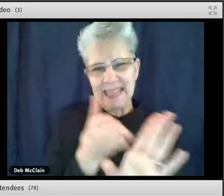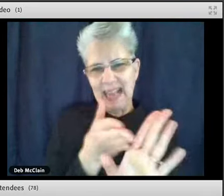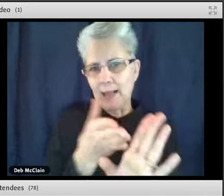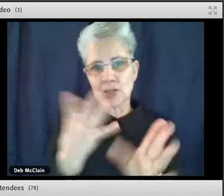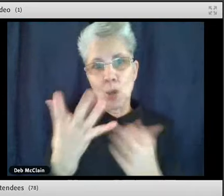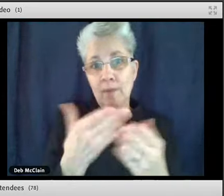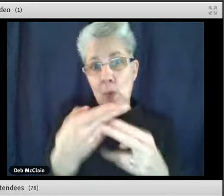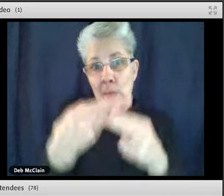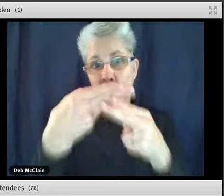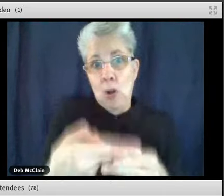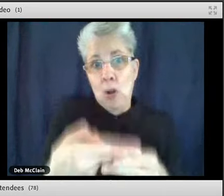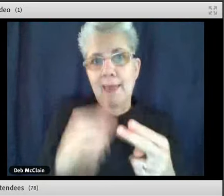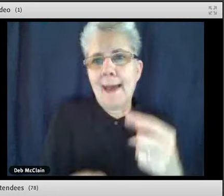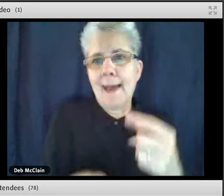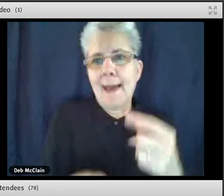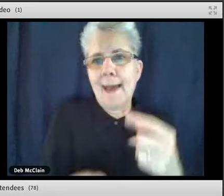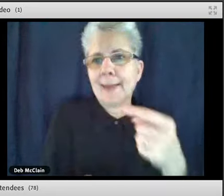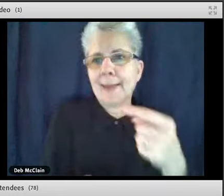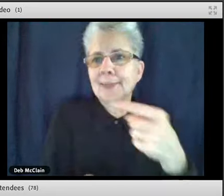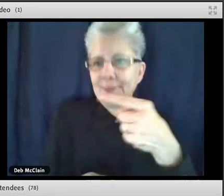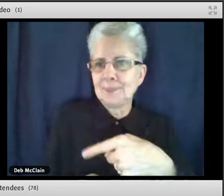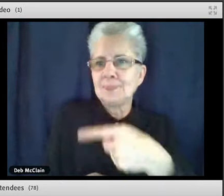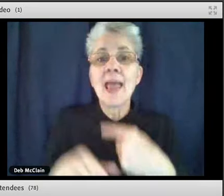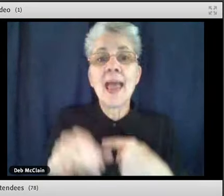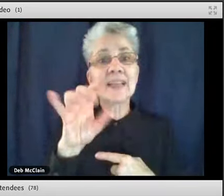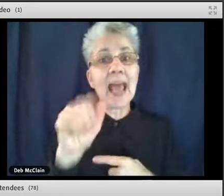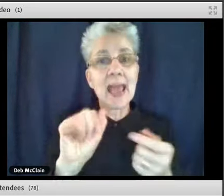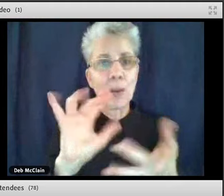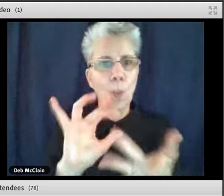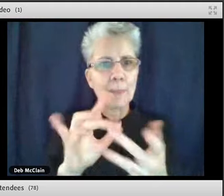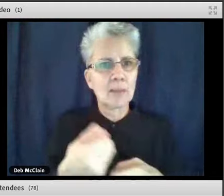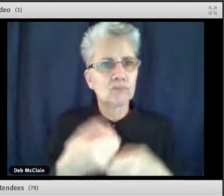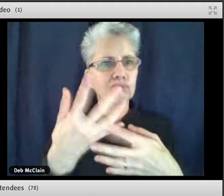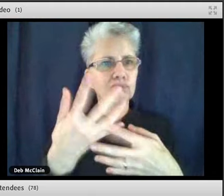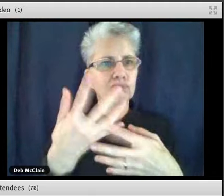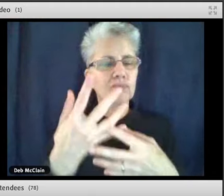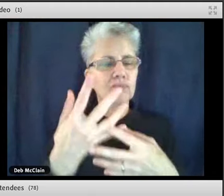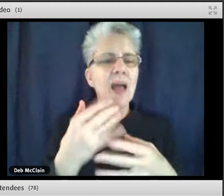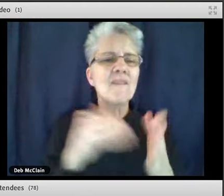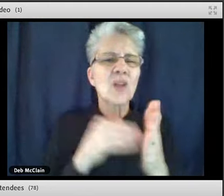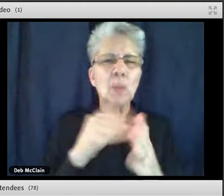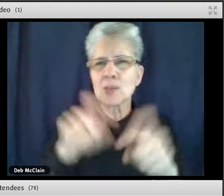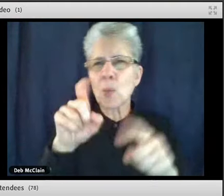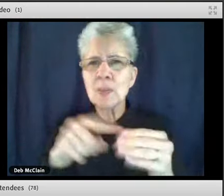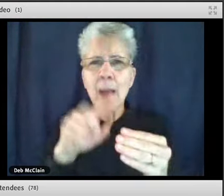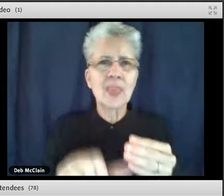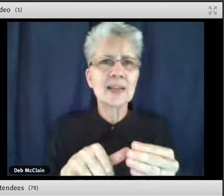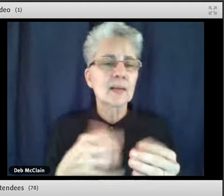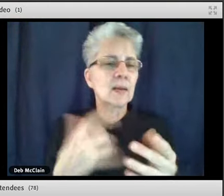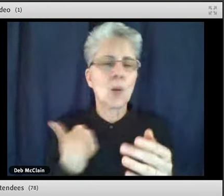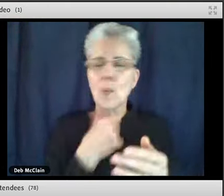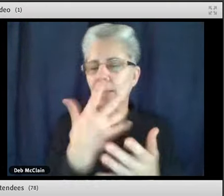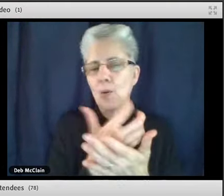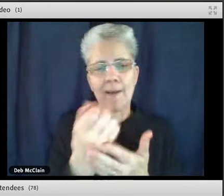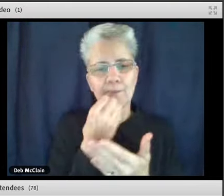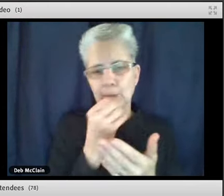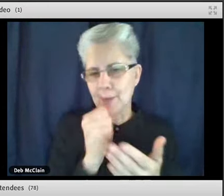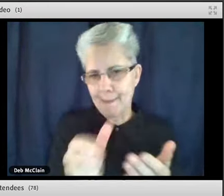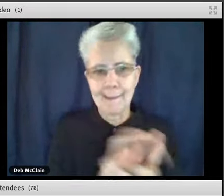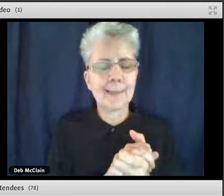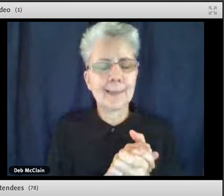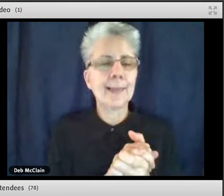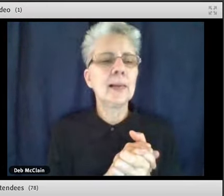the FDA website, they've got all kinds of frequently asked questions about this, and we're not going to run out of food. Um, so that's one of